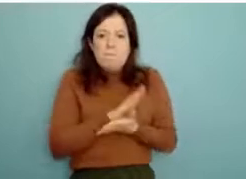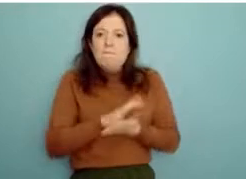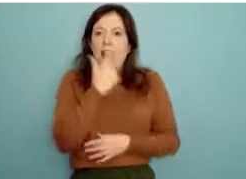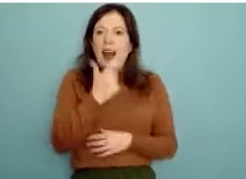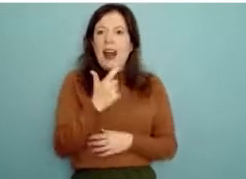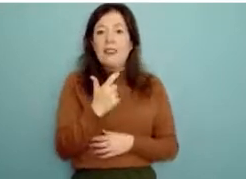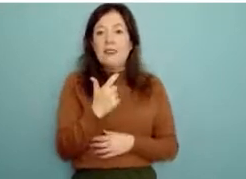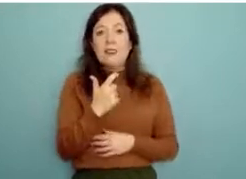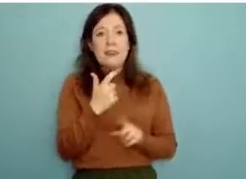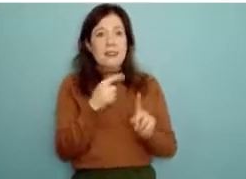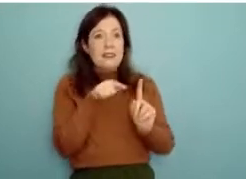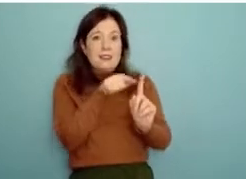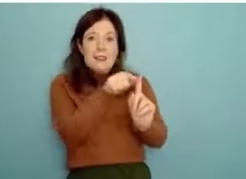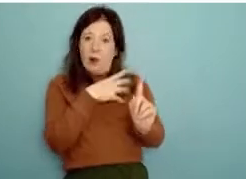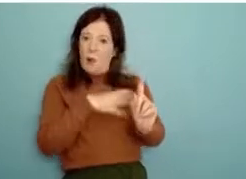be.